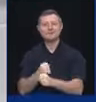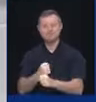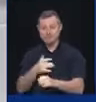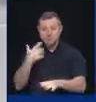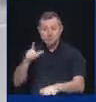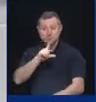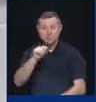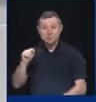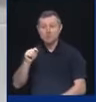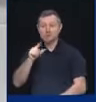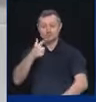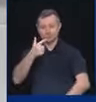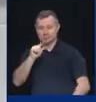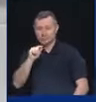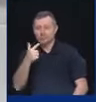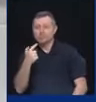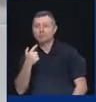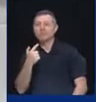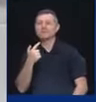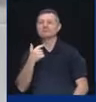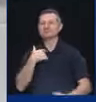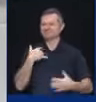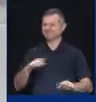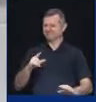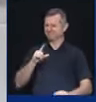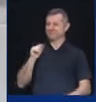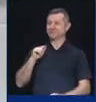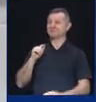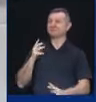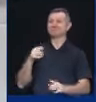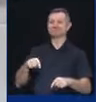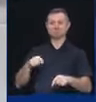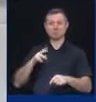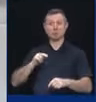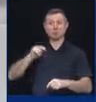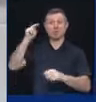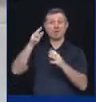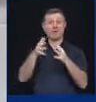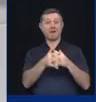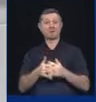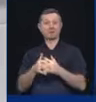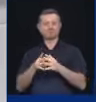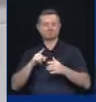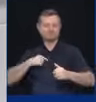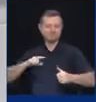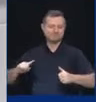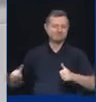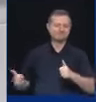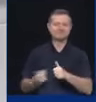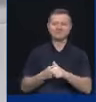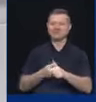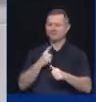20th, is North America's first major in-person film festival in over a year.